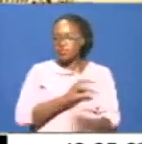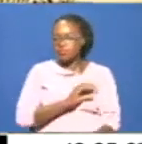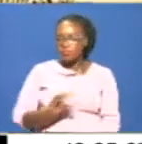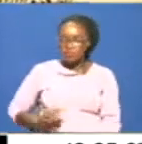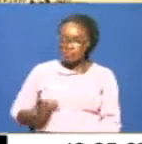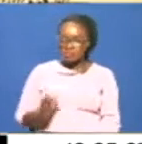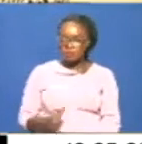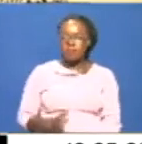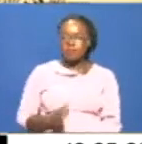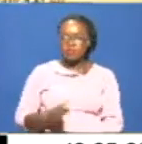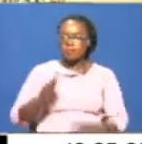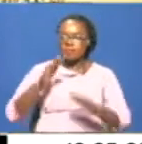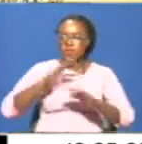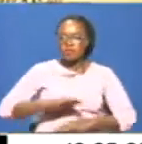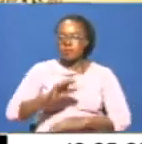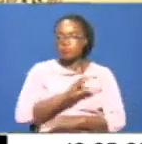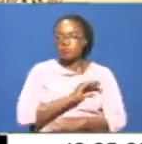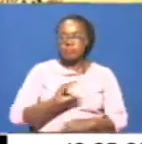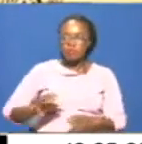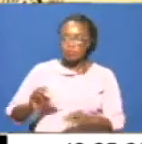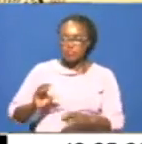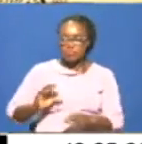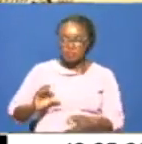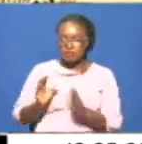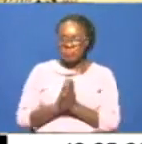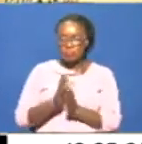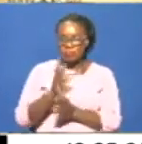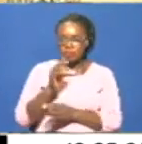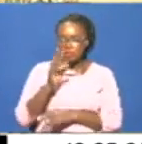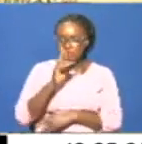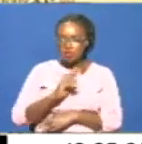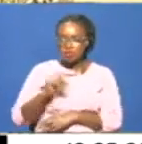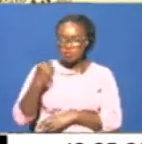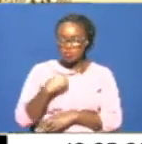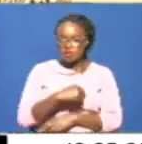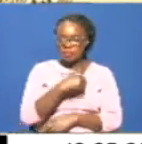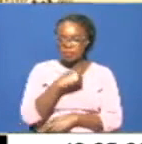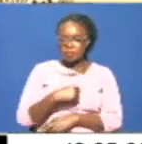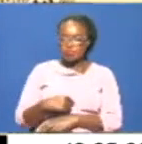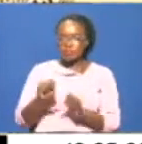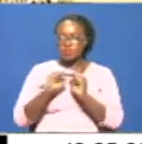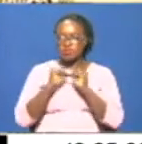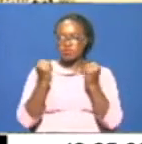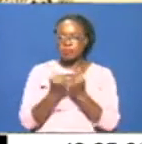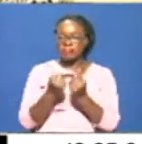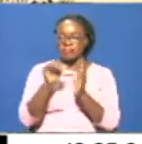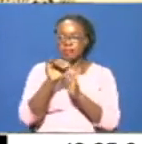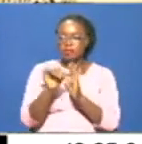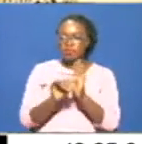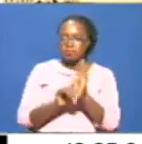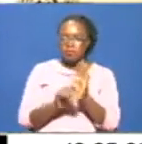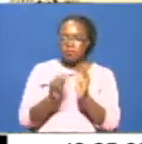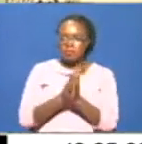the relief committees, and the Red Cross Society. The identification and the